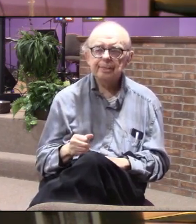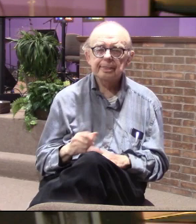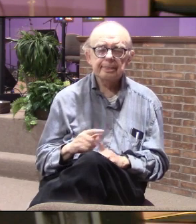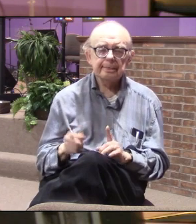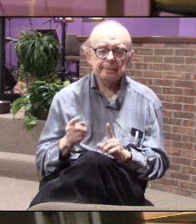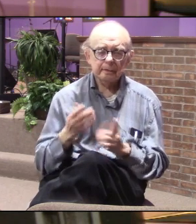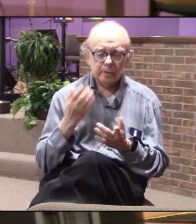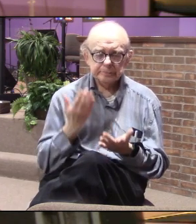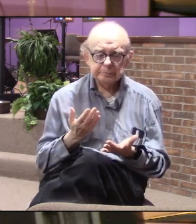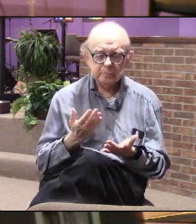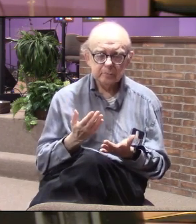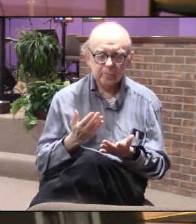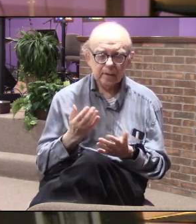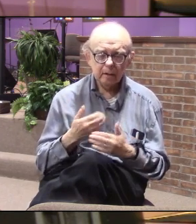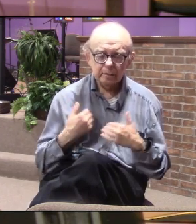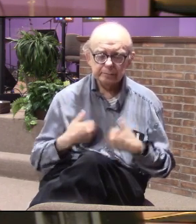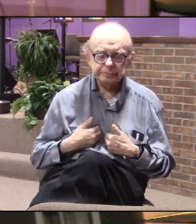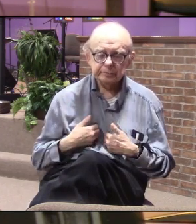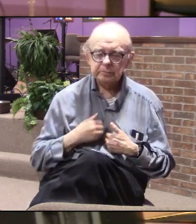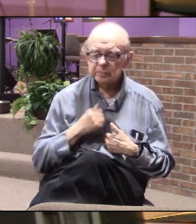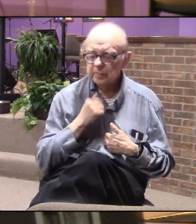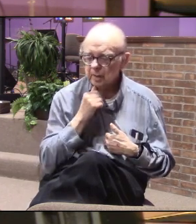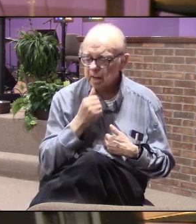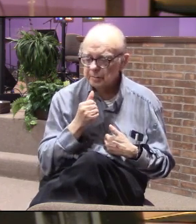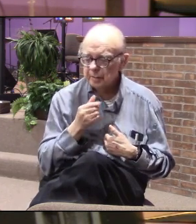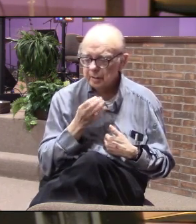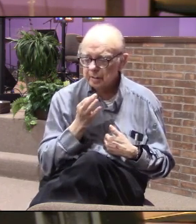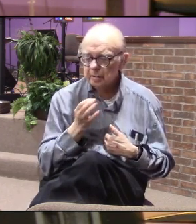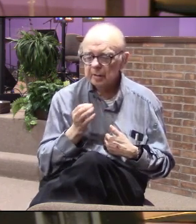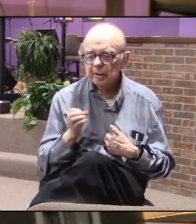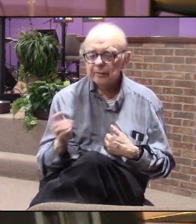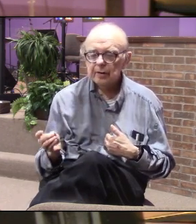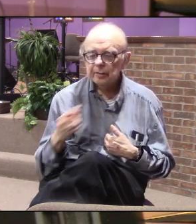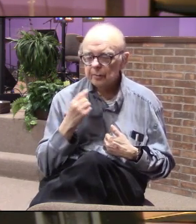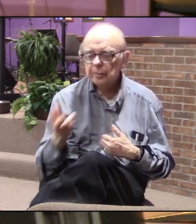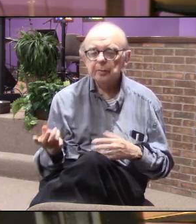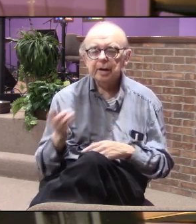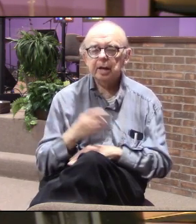But I want every animal not to be fed for 3 days.